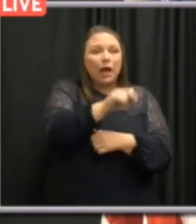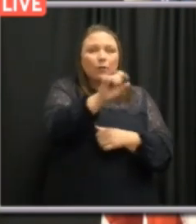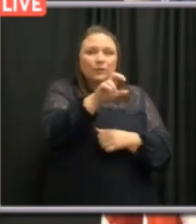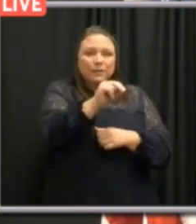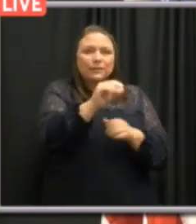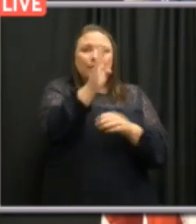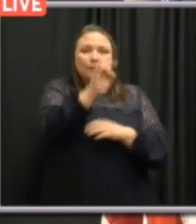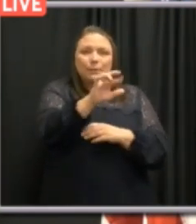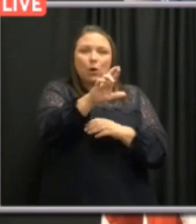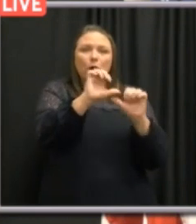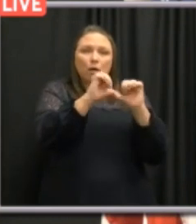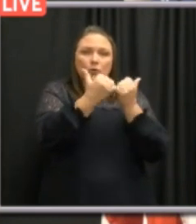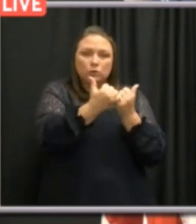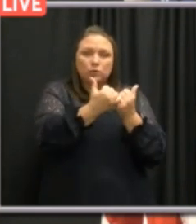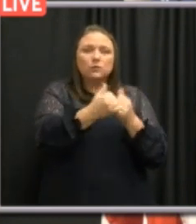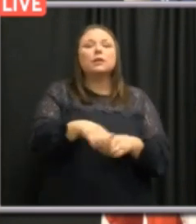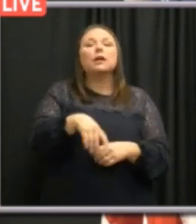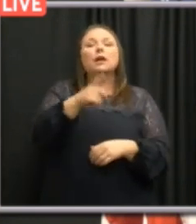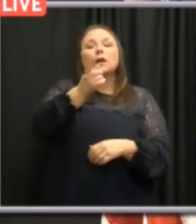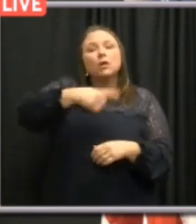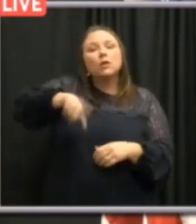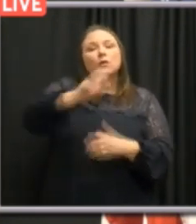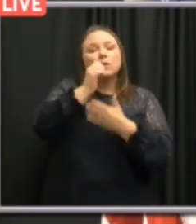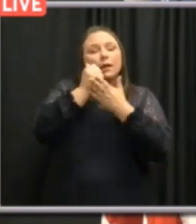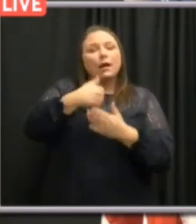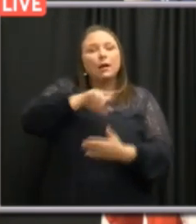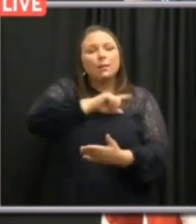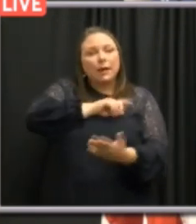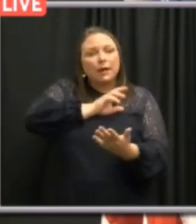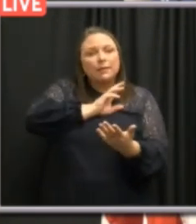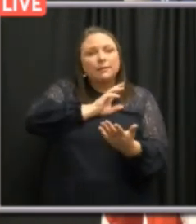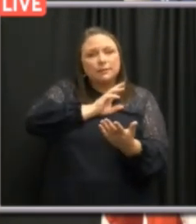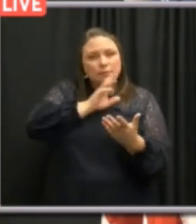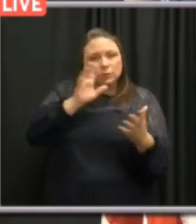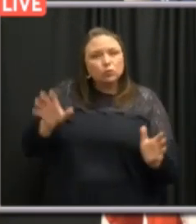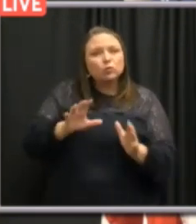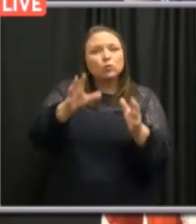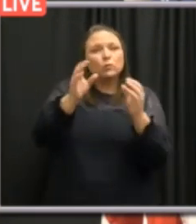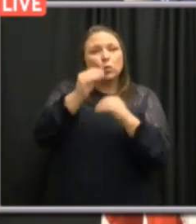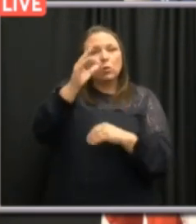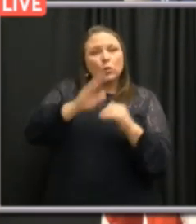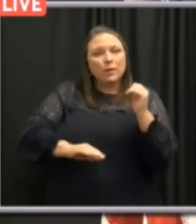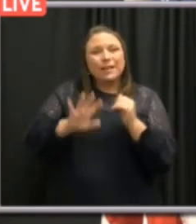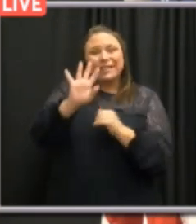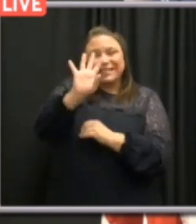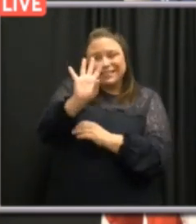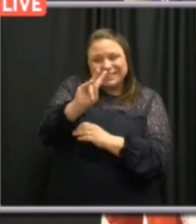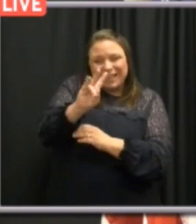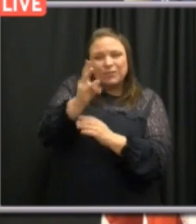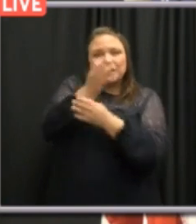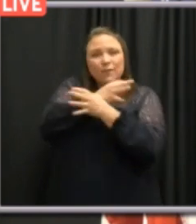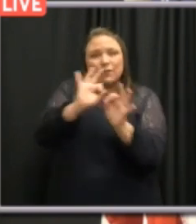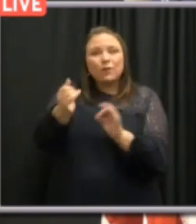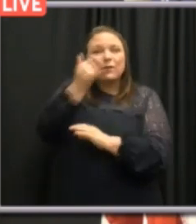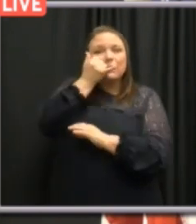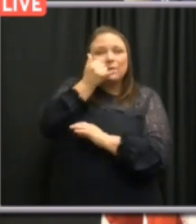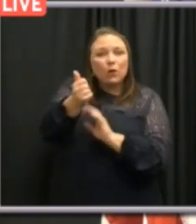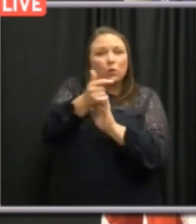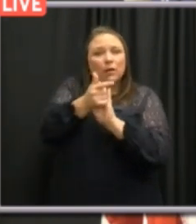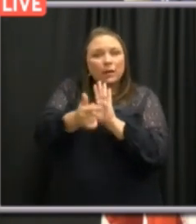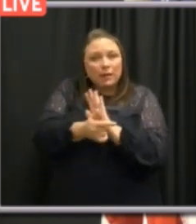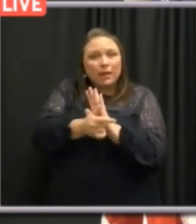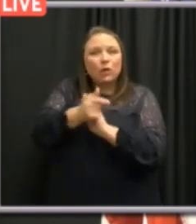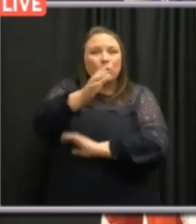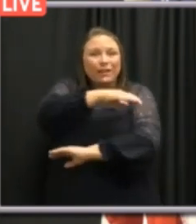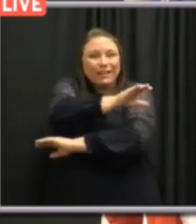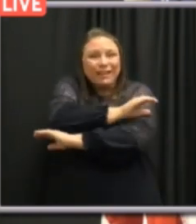associations. These volunteer attorneys help us conduct more than 17 free phone legal advice